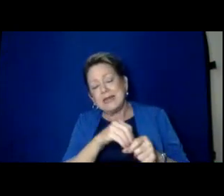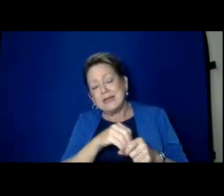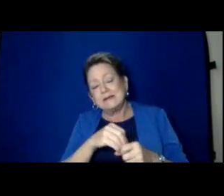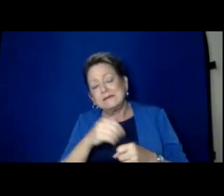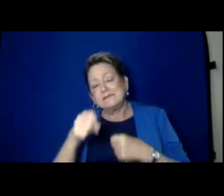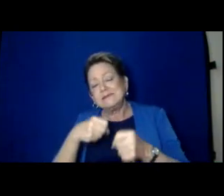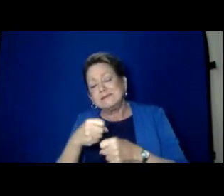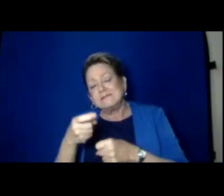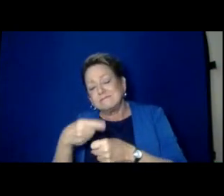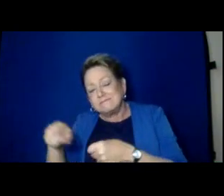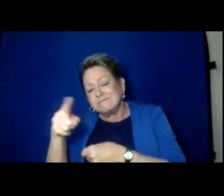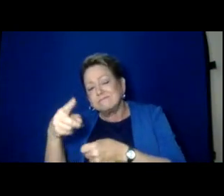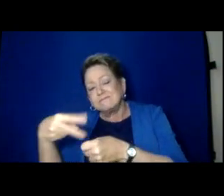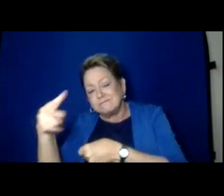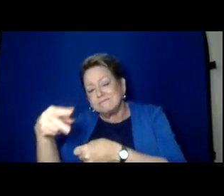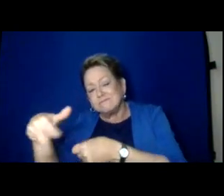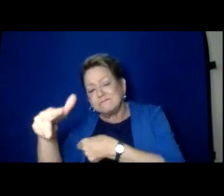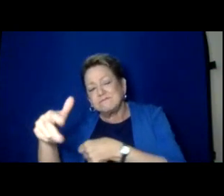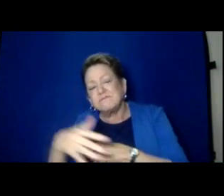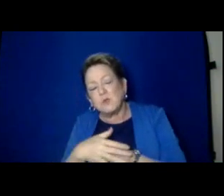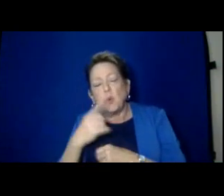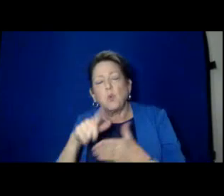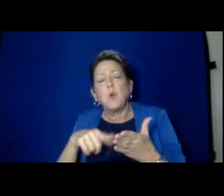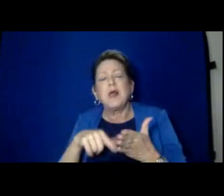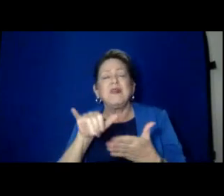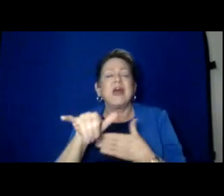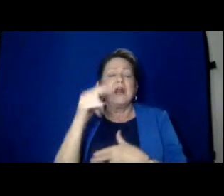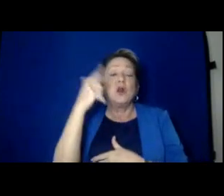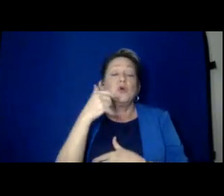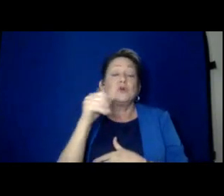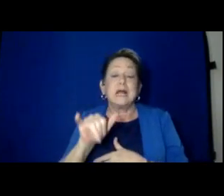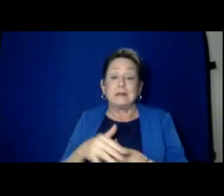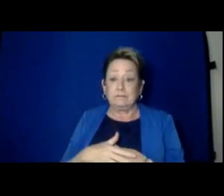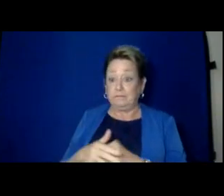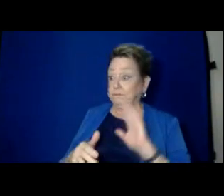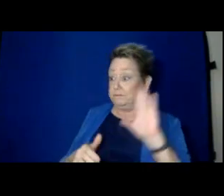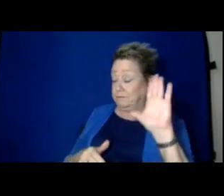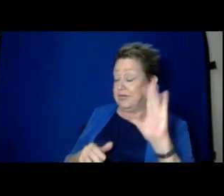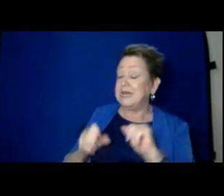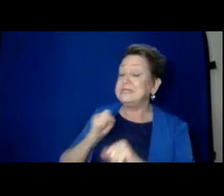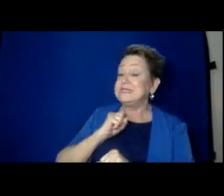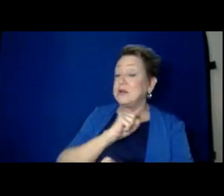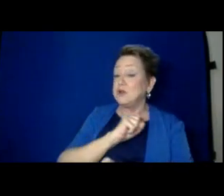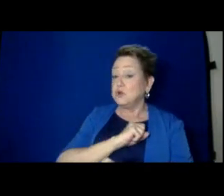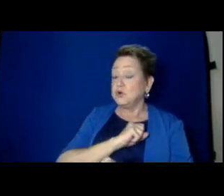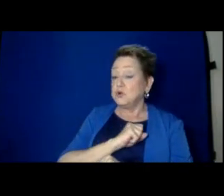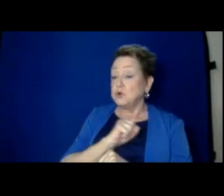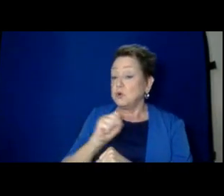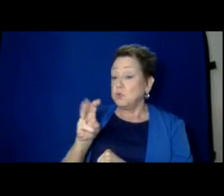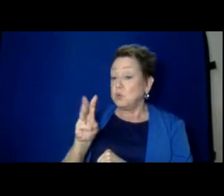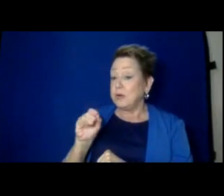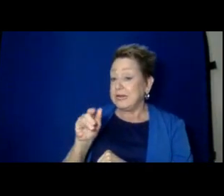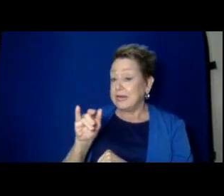2 or 3 or 4, like what that looks like. I'm going to step in on this one, Senator Williams. This is Amy